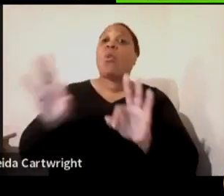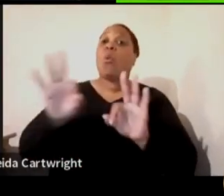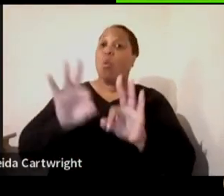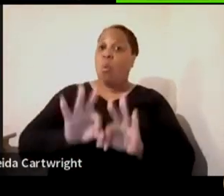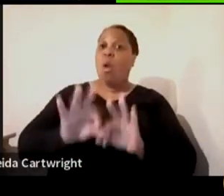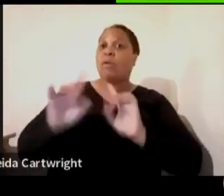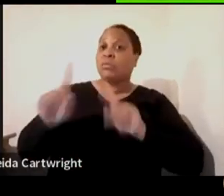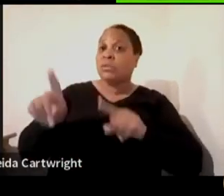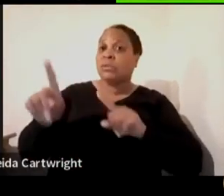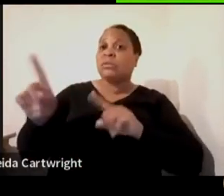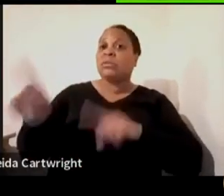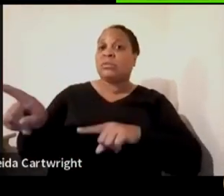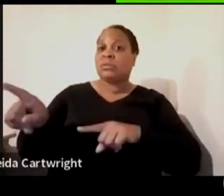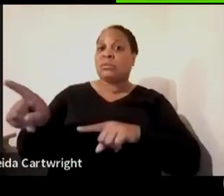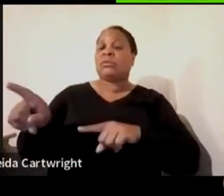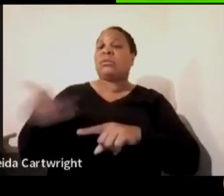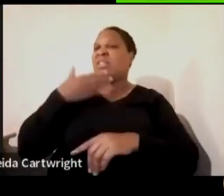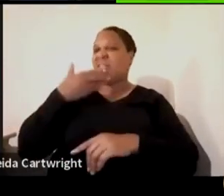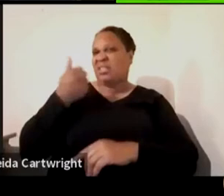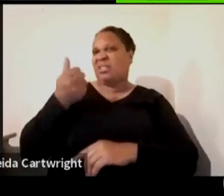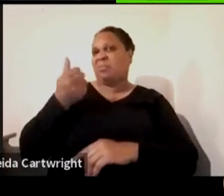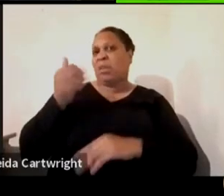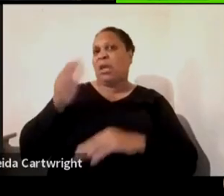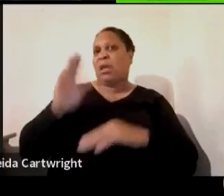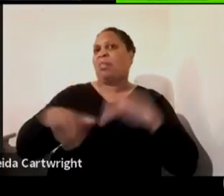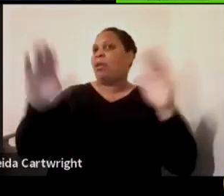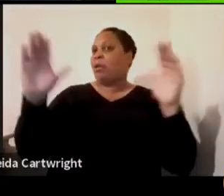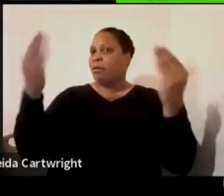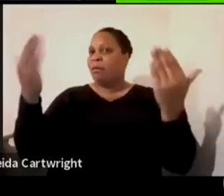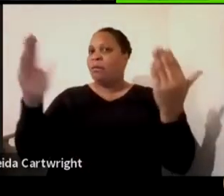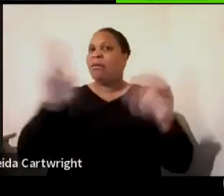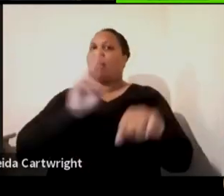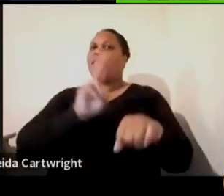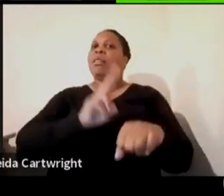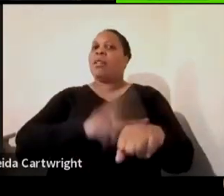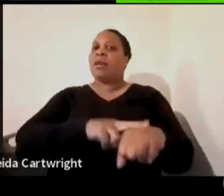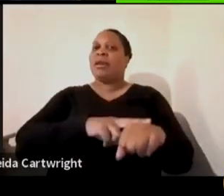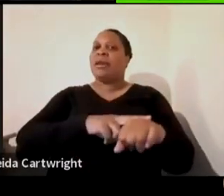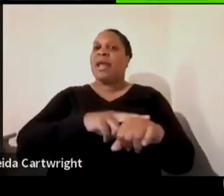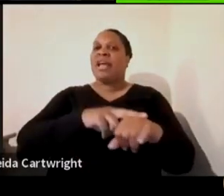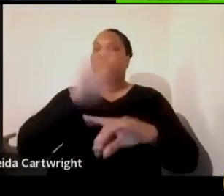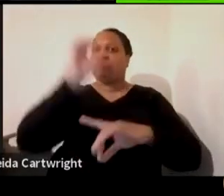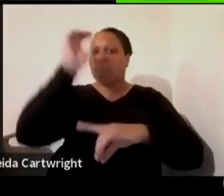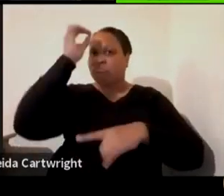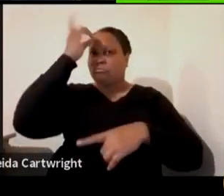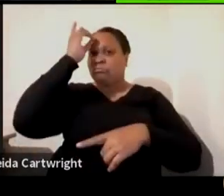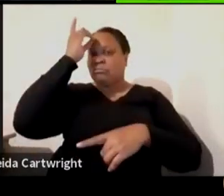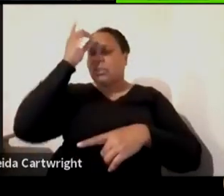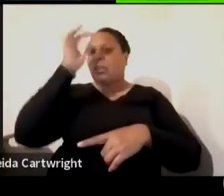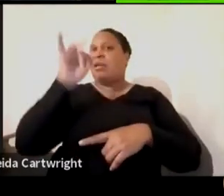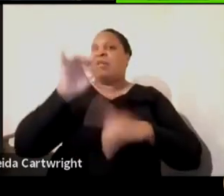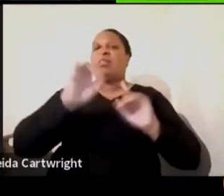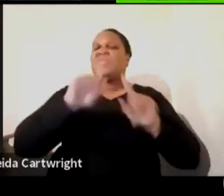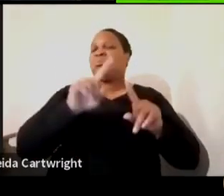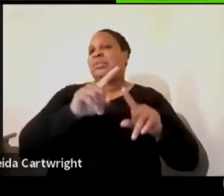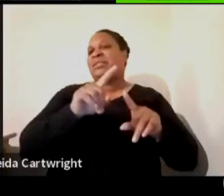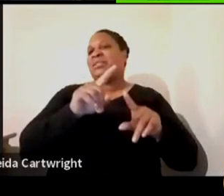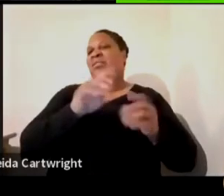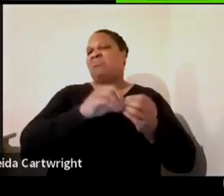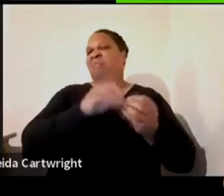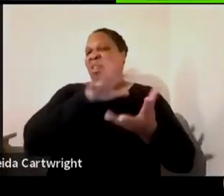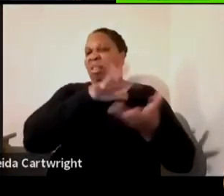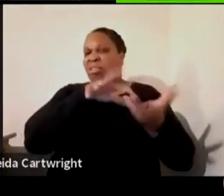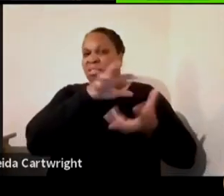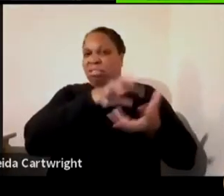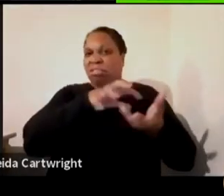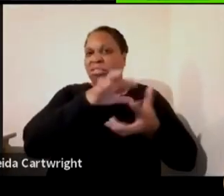I think, better than the natural infection, where that response is a little bit more messy. And